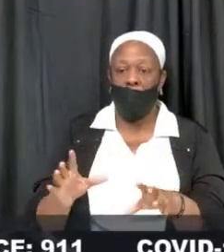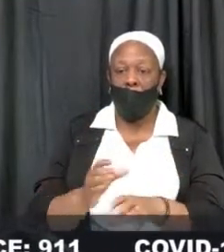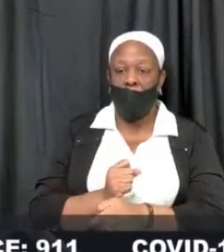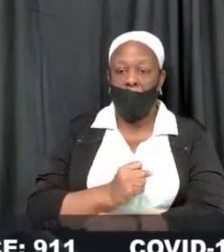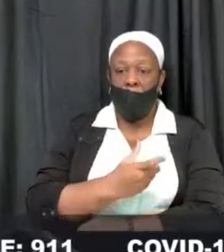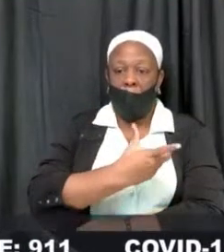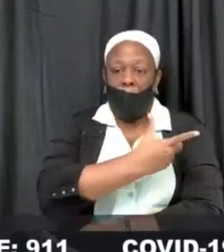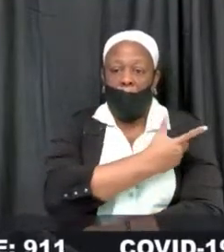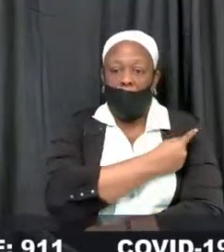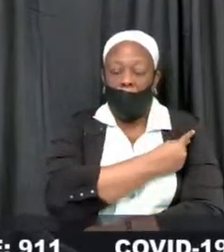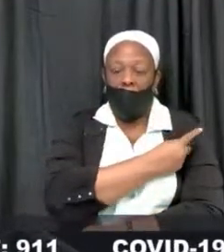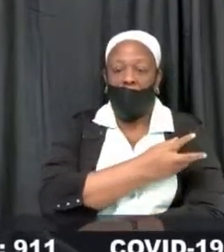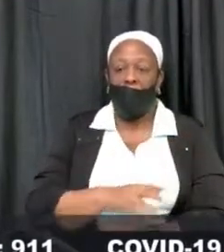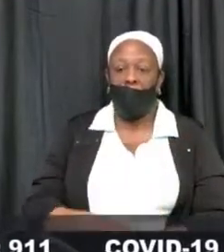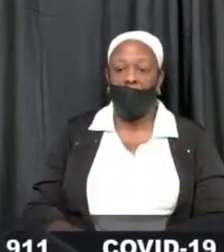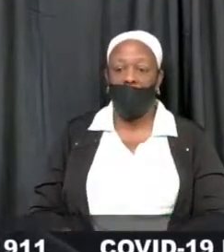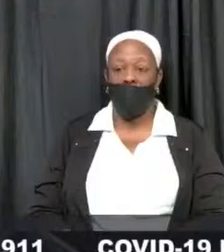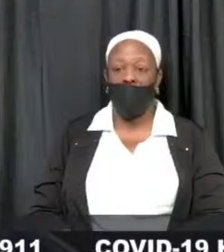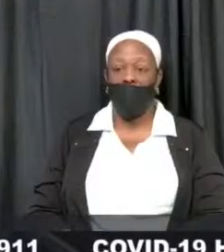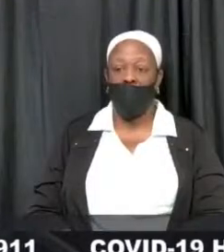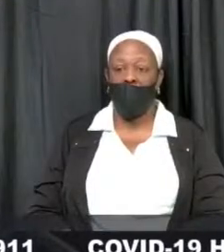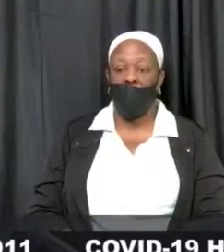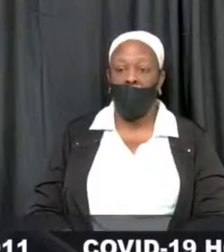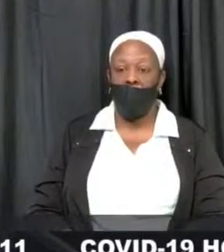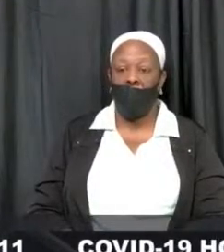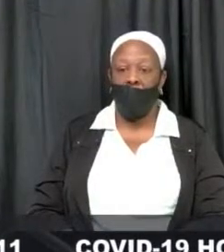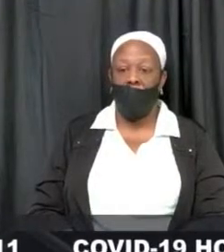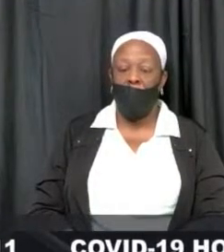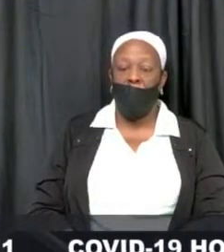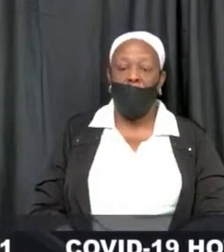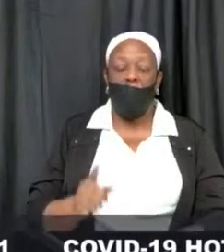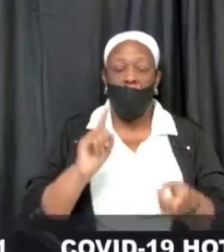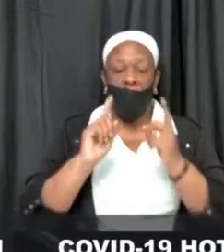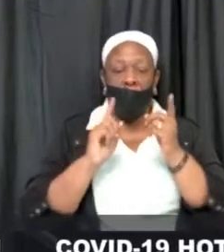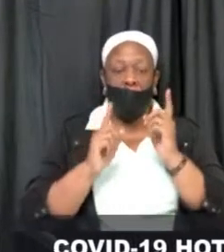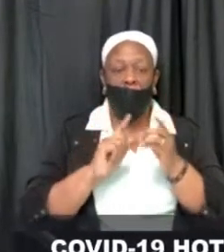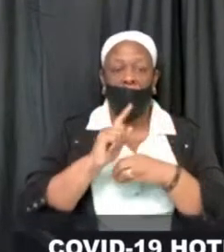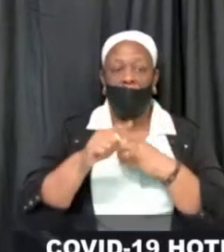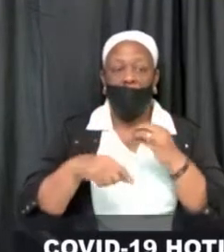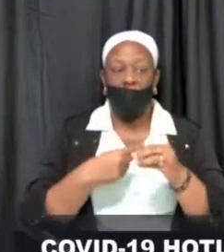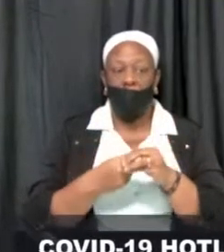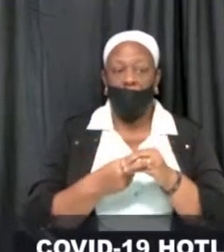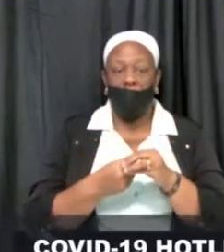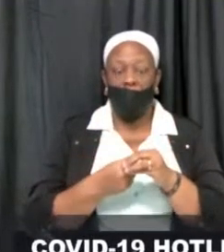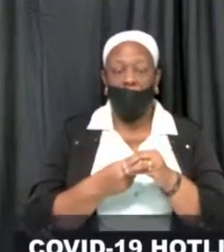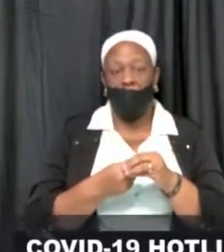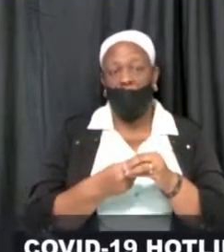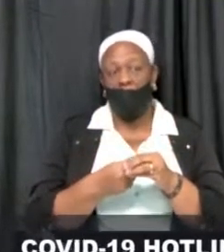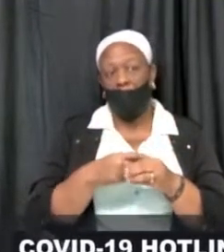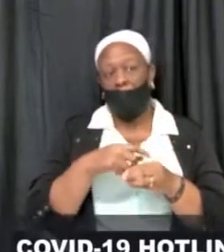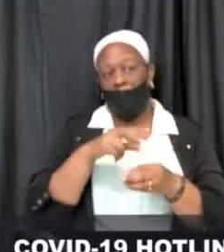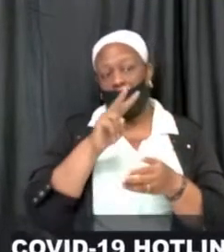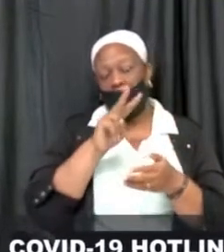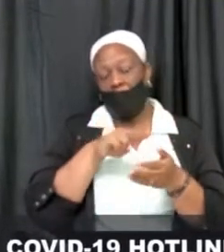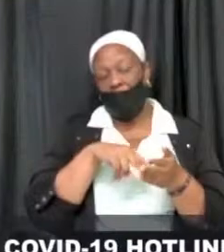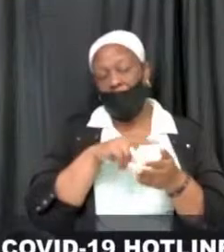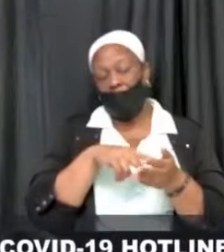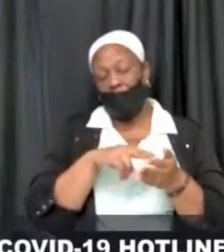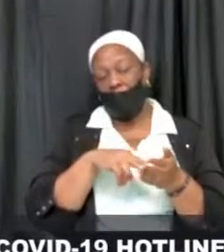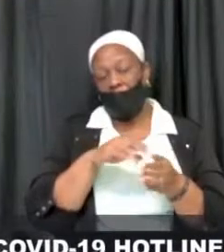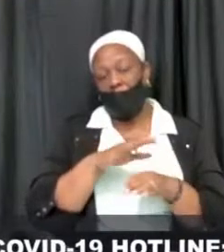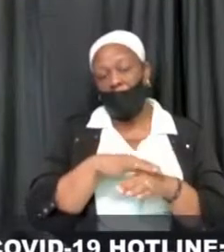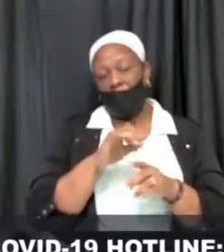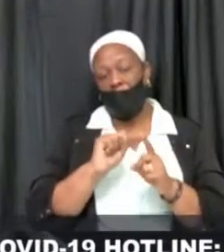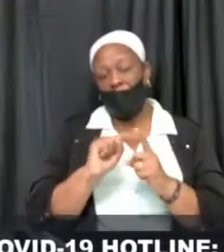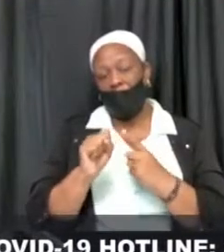In particular, Lesroy spoke about a blog circulating on